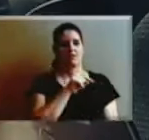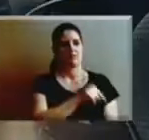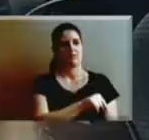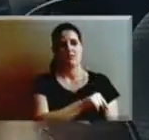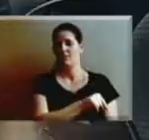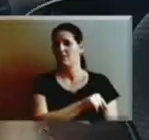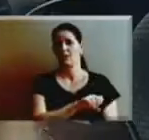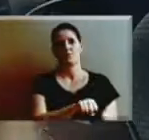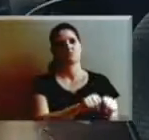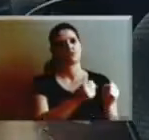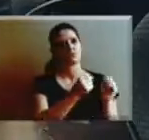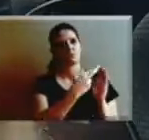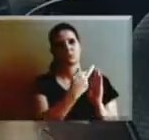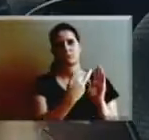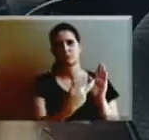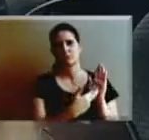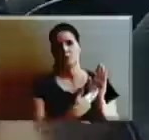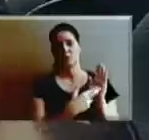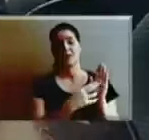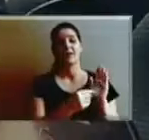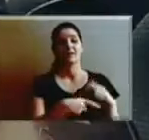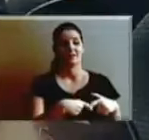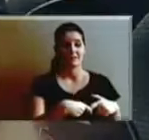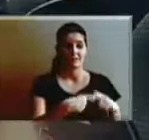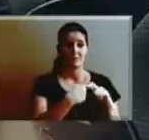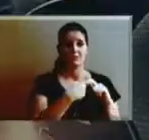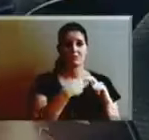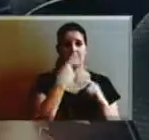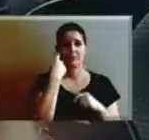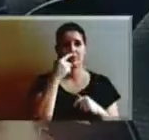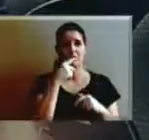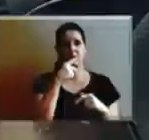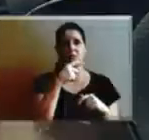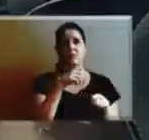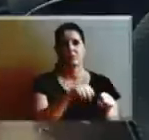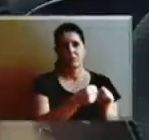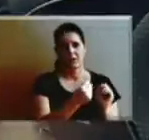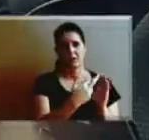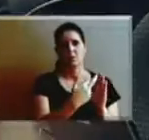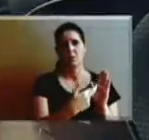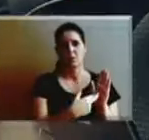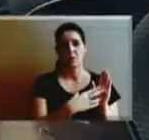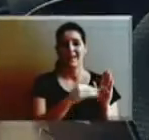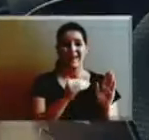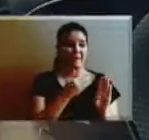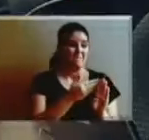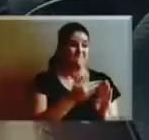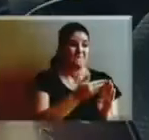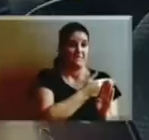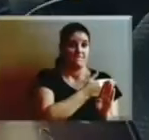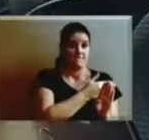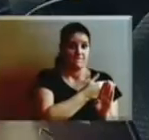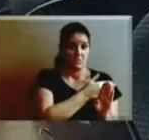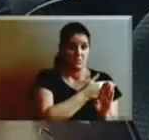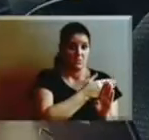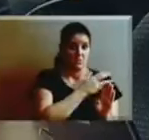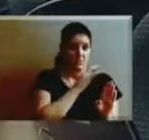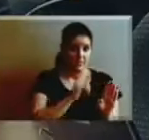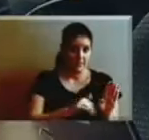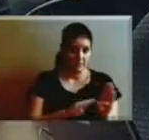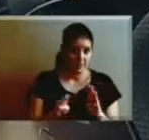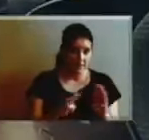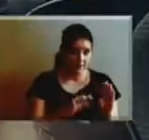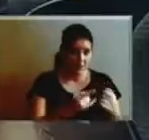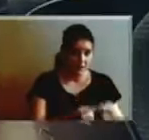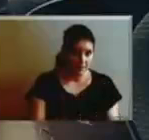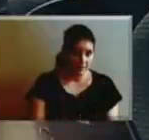code of conduct, and that suspension is a consequence of that, and that we have done everything in advance to create